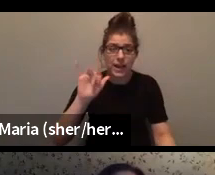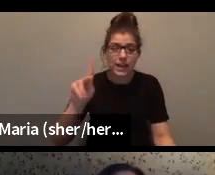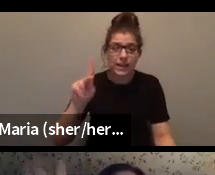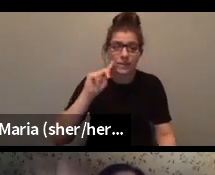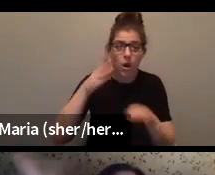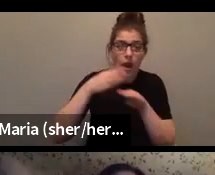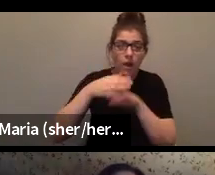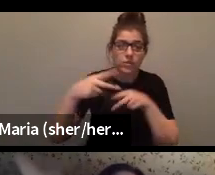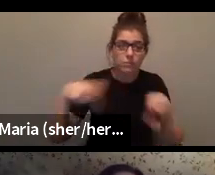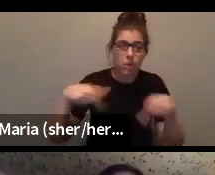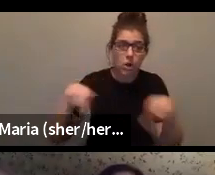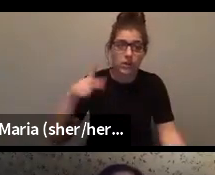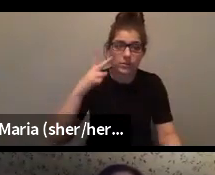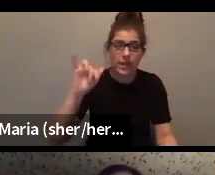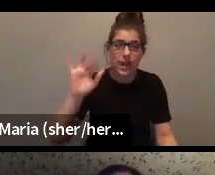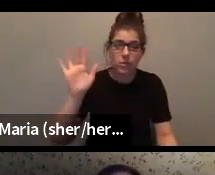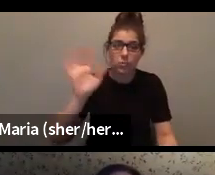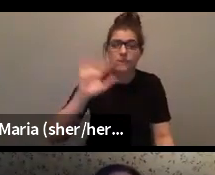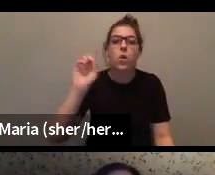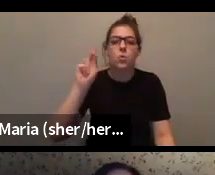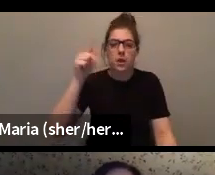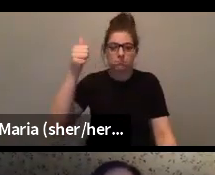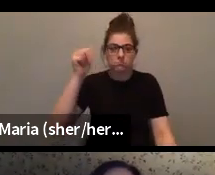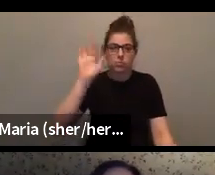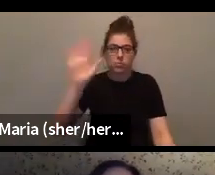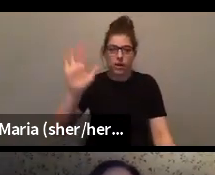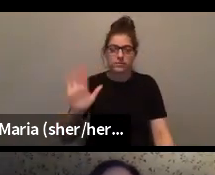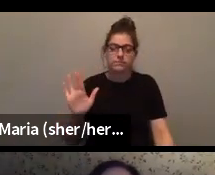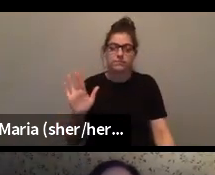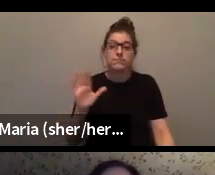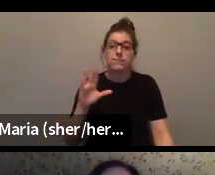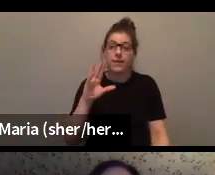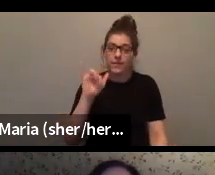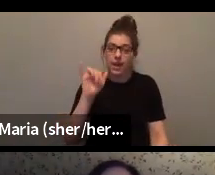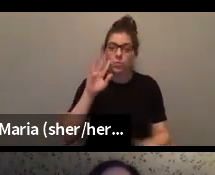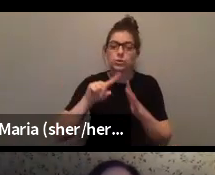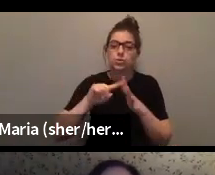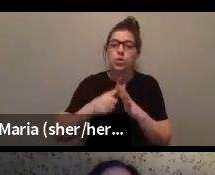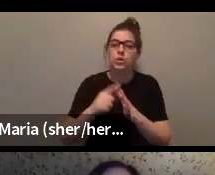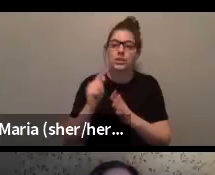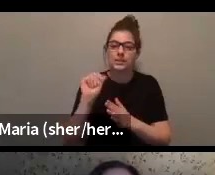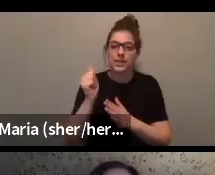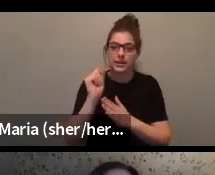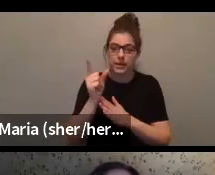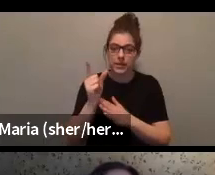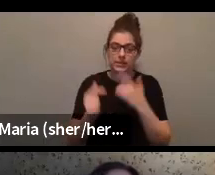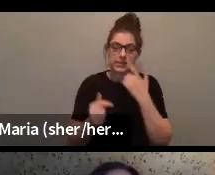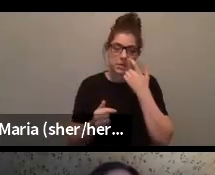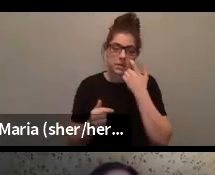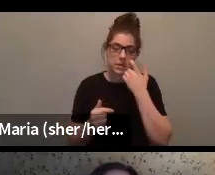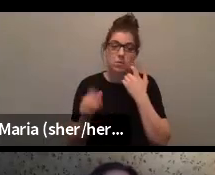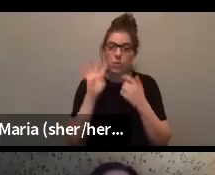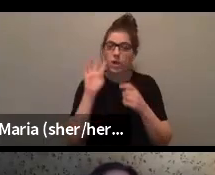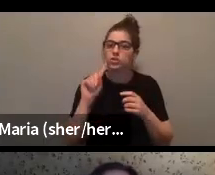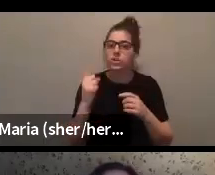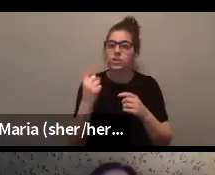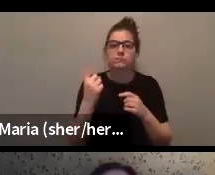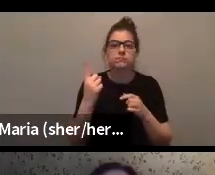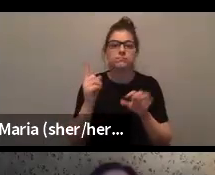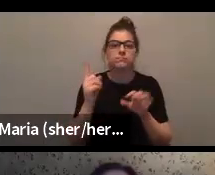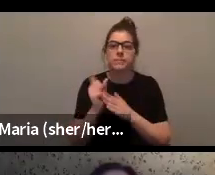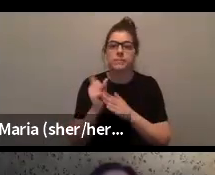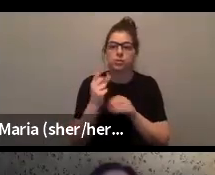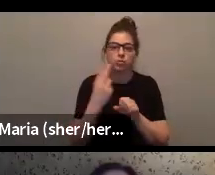Zoom link for the after party? Awesome, great. So that's gonna start in 10 minutes, right? We'll just take a second to use the